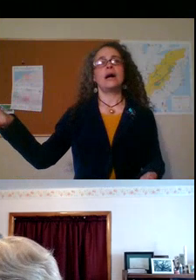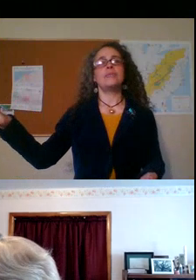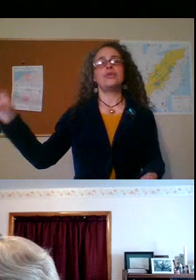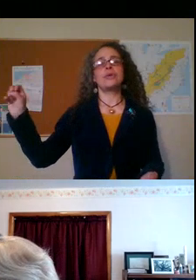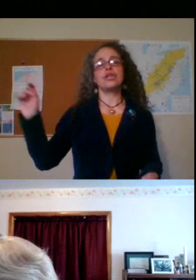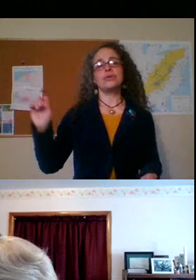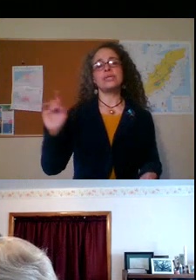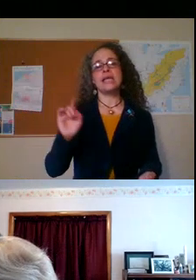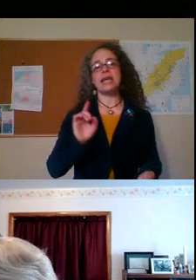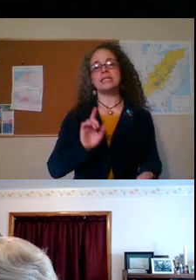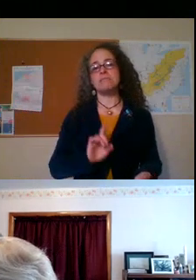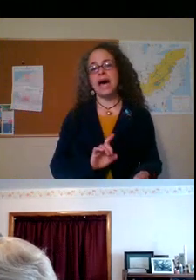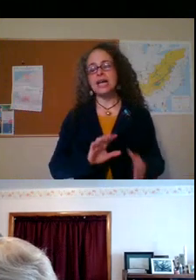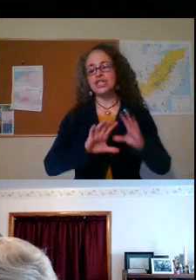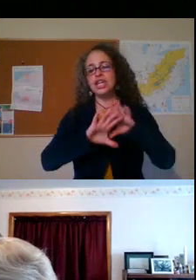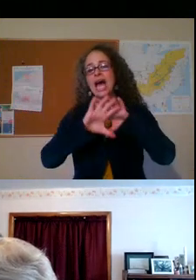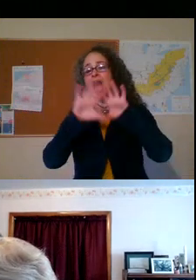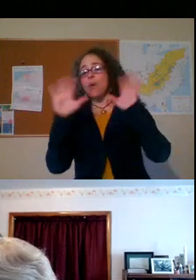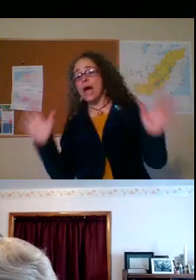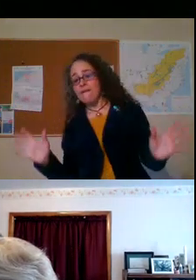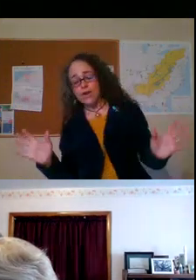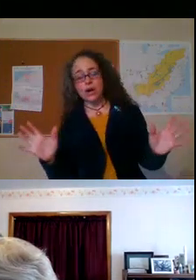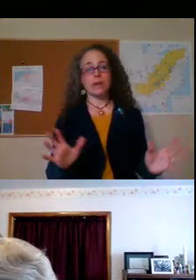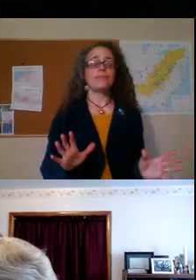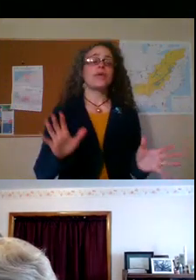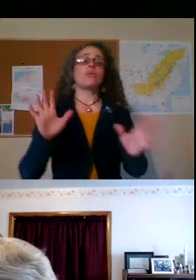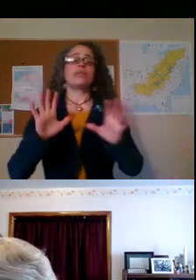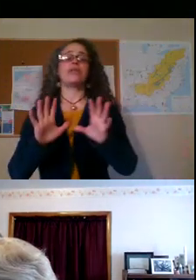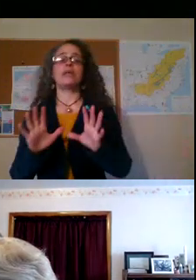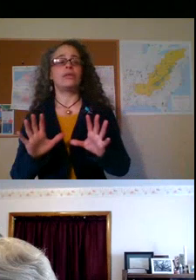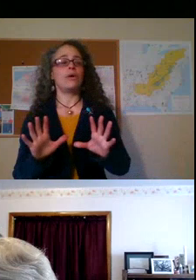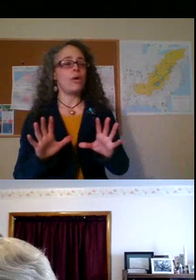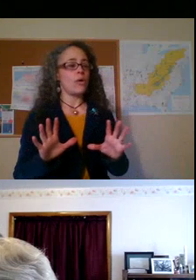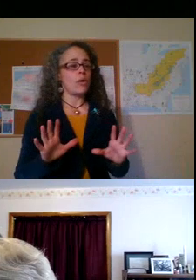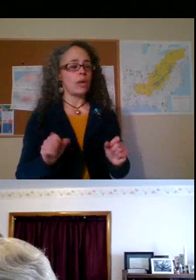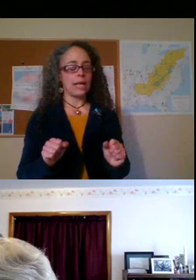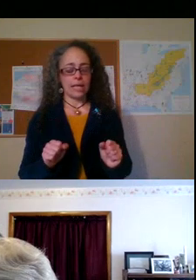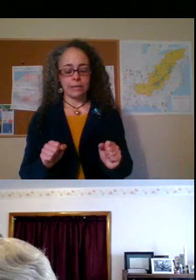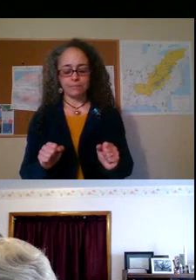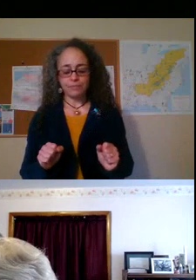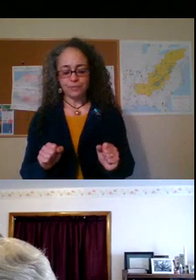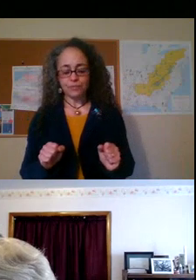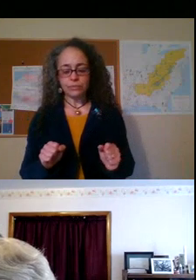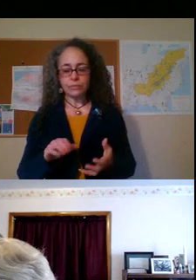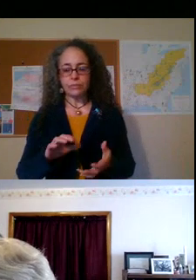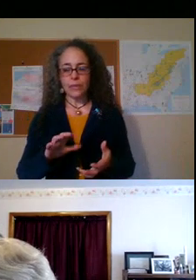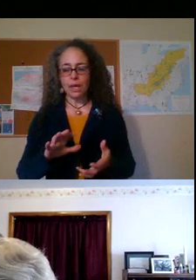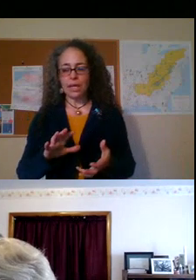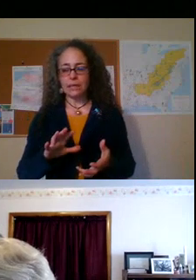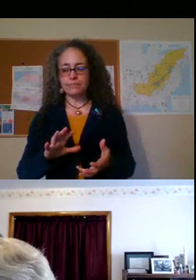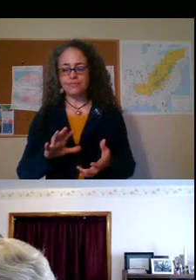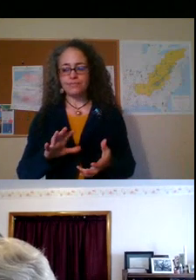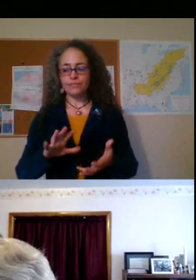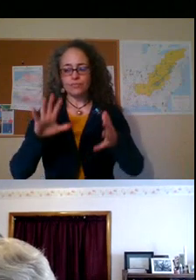USDA, you can use that as match. However, within the whole,